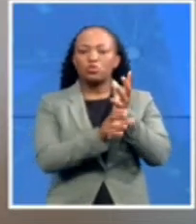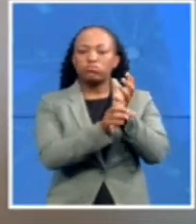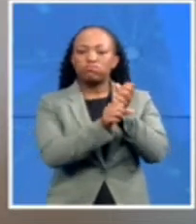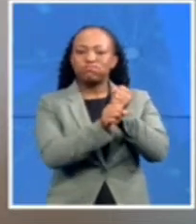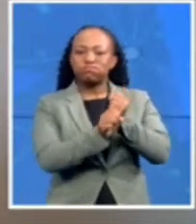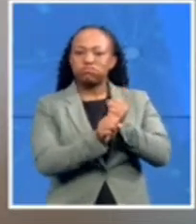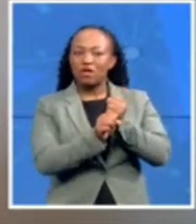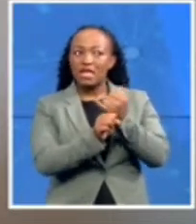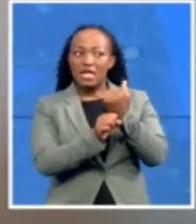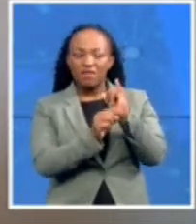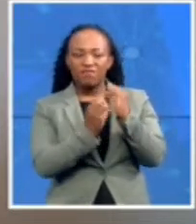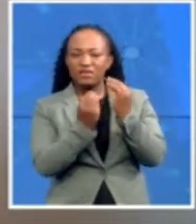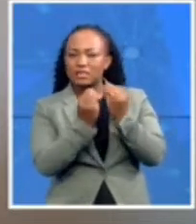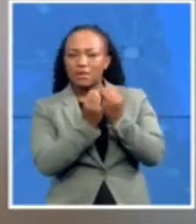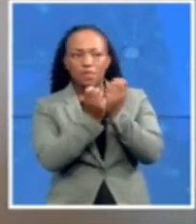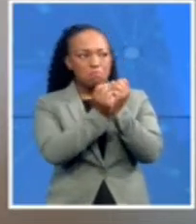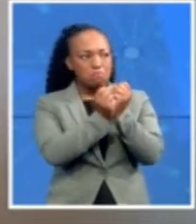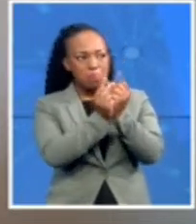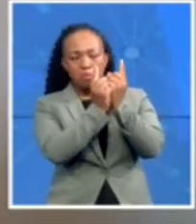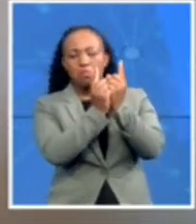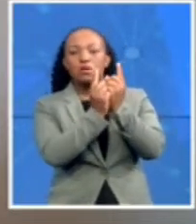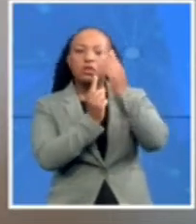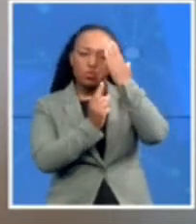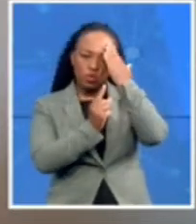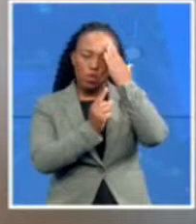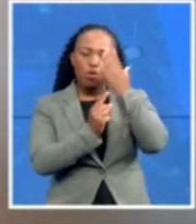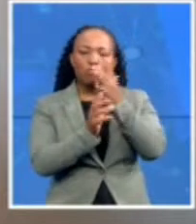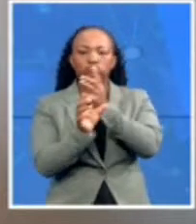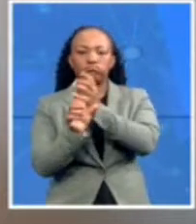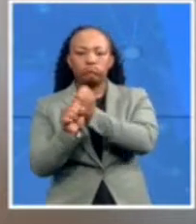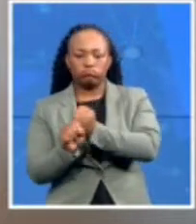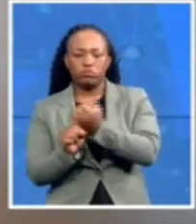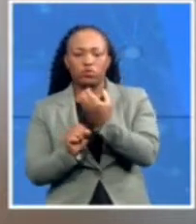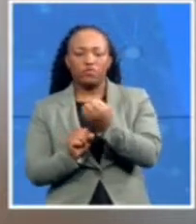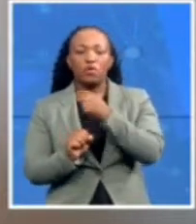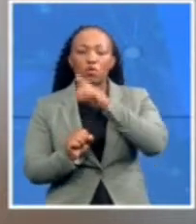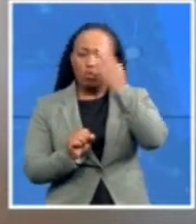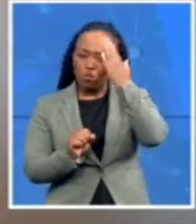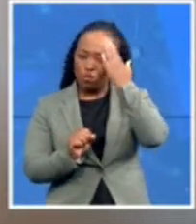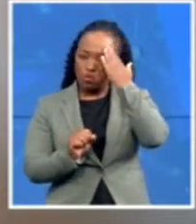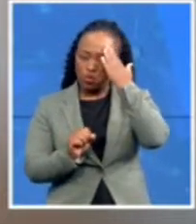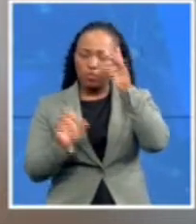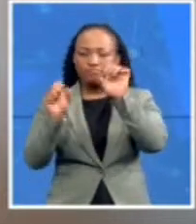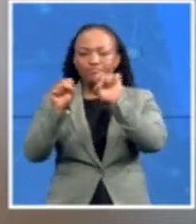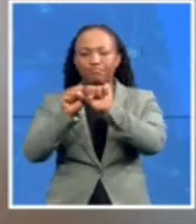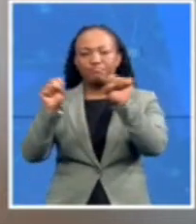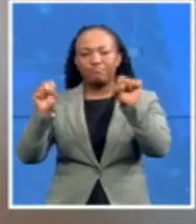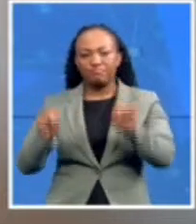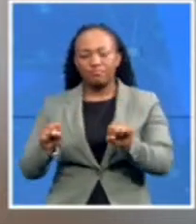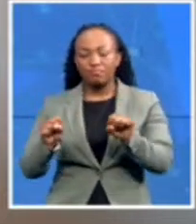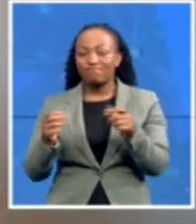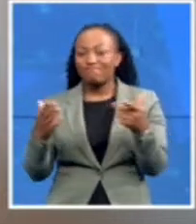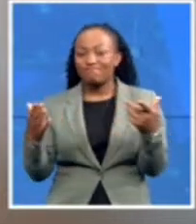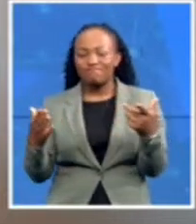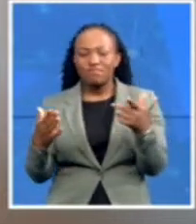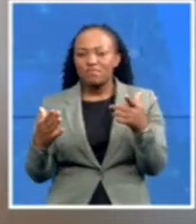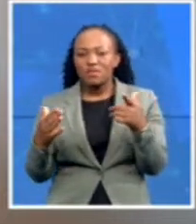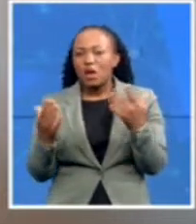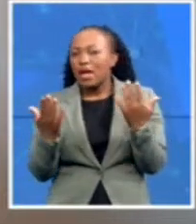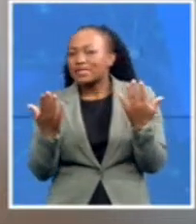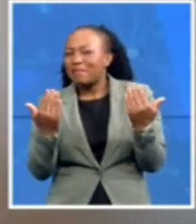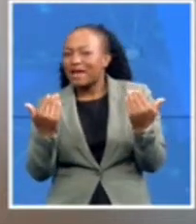As you know, the system is prone to unpredictable and unreliable operation from time to